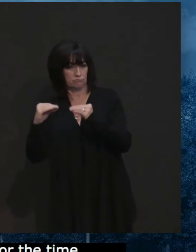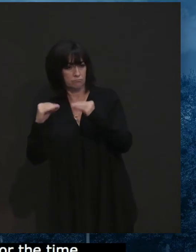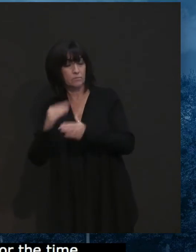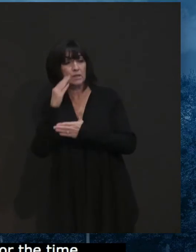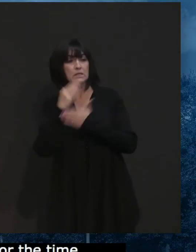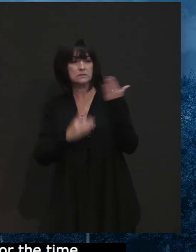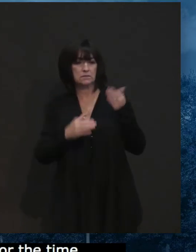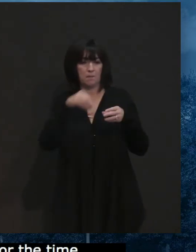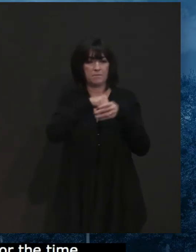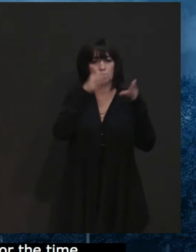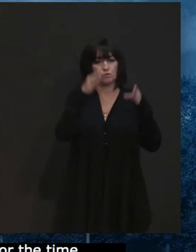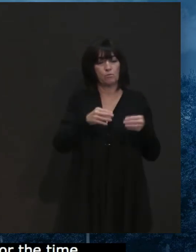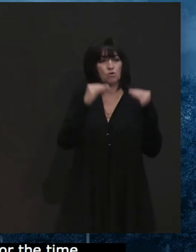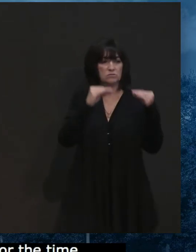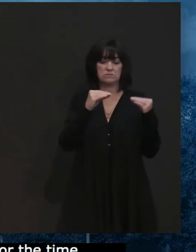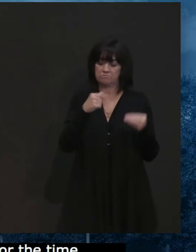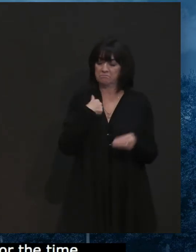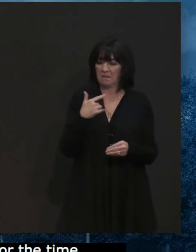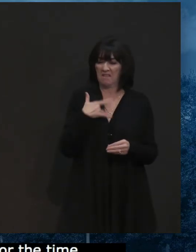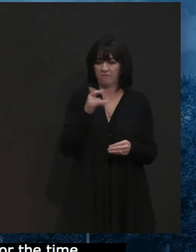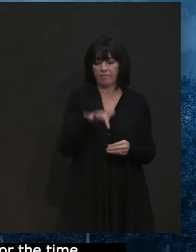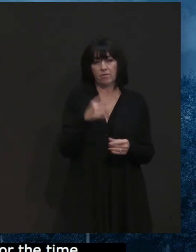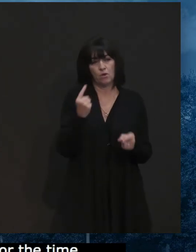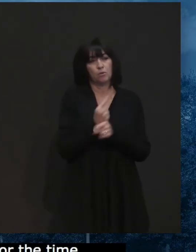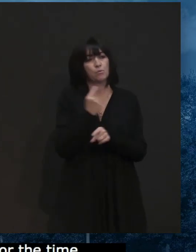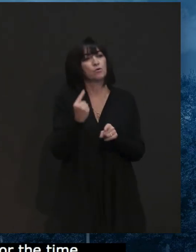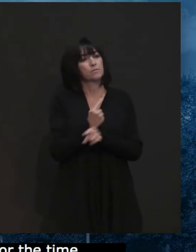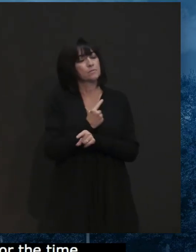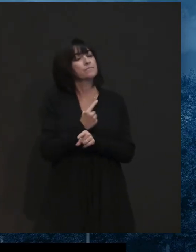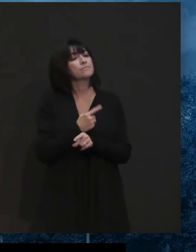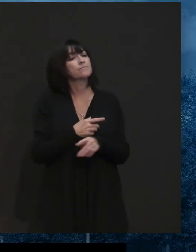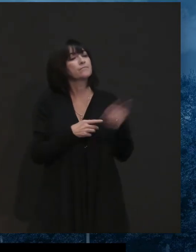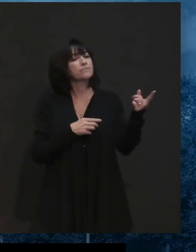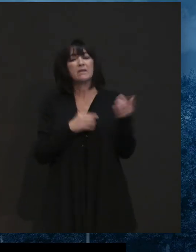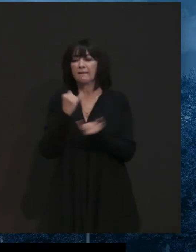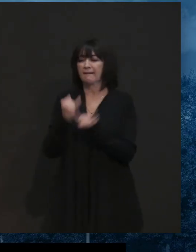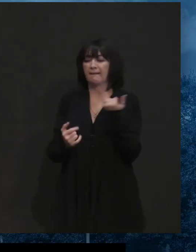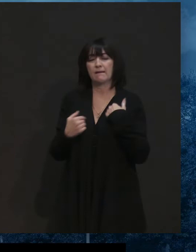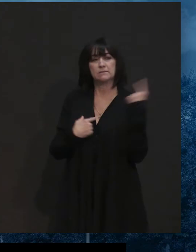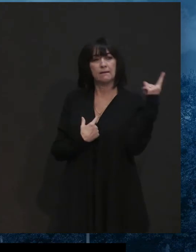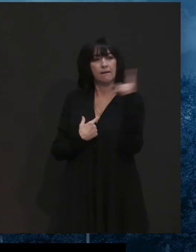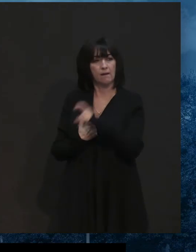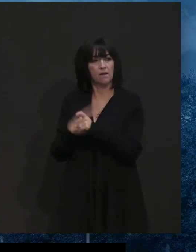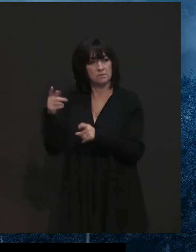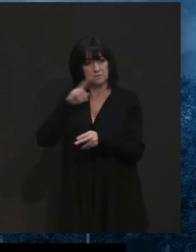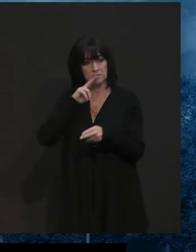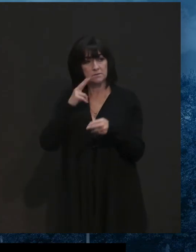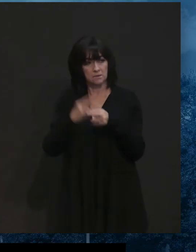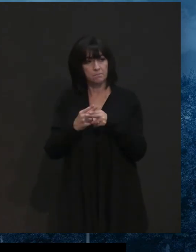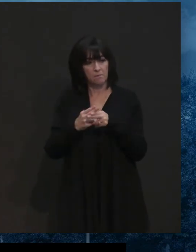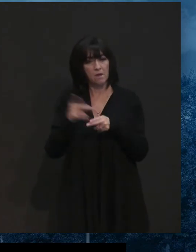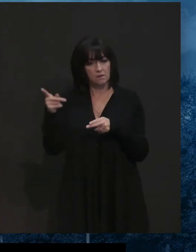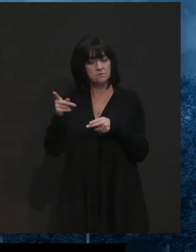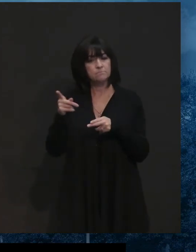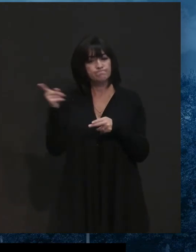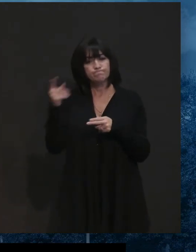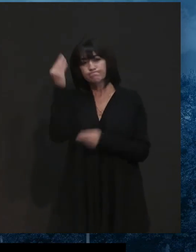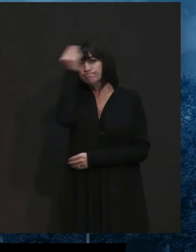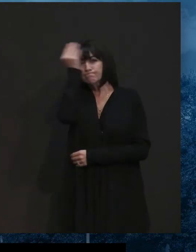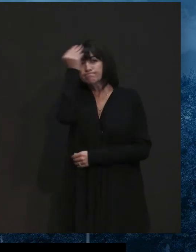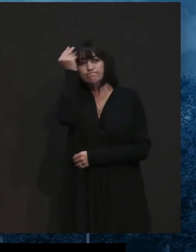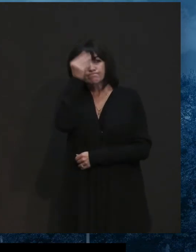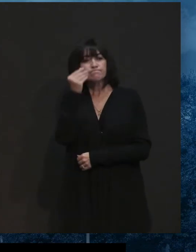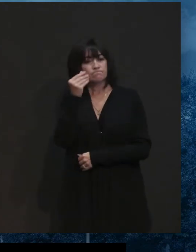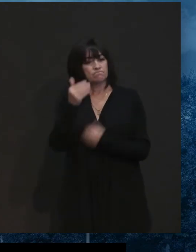that's appropriate. Last thing I just have to ask, you mentioned earlier that you guys are looking at new restrictions. Are